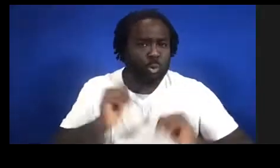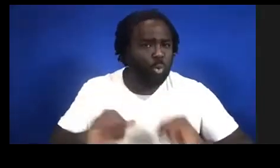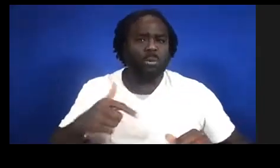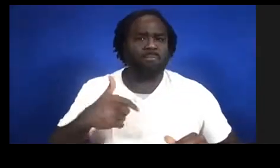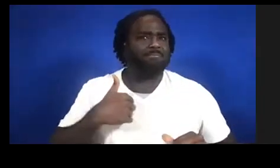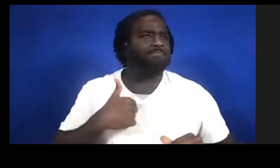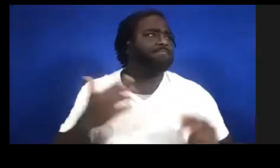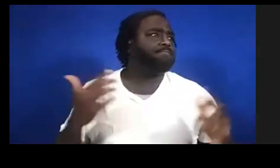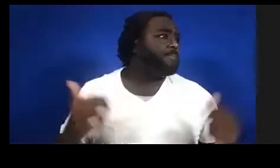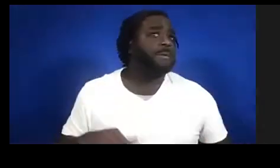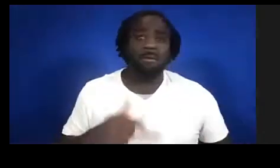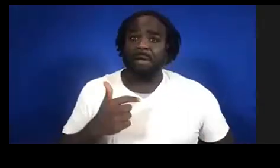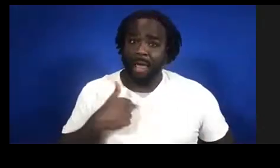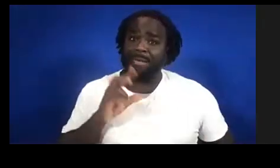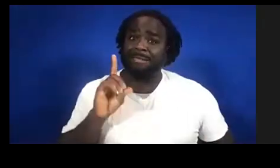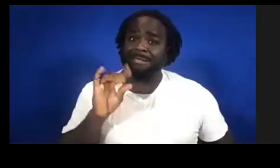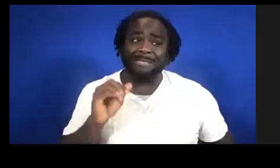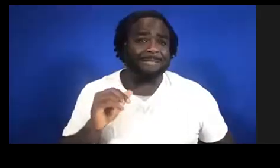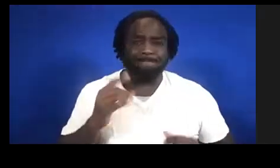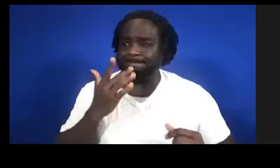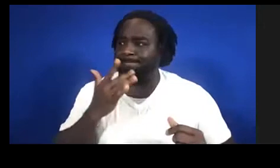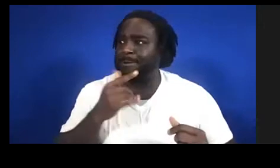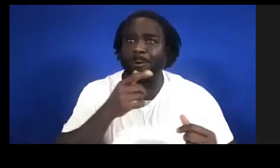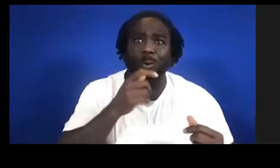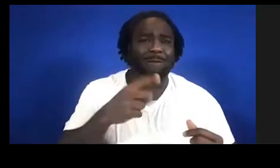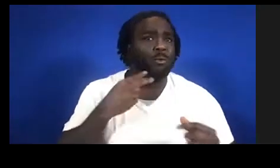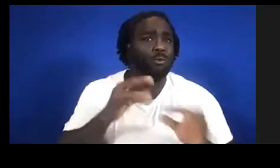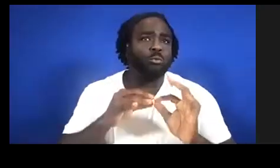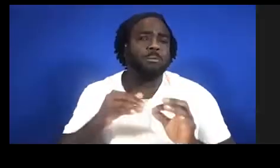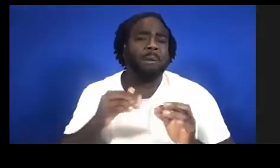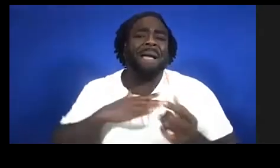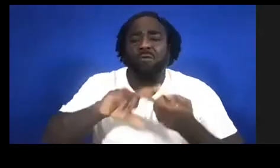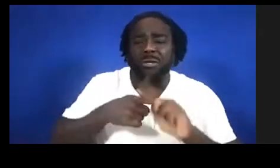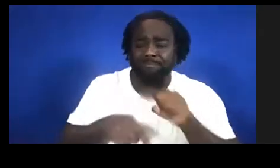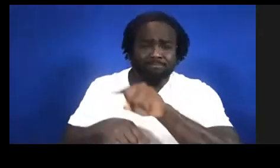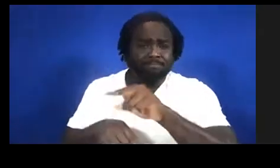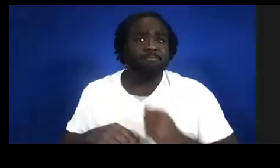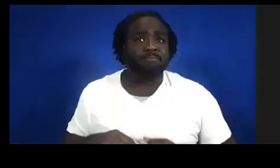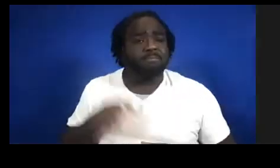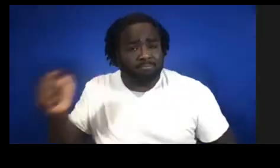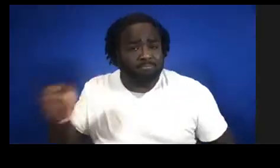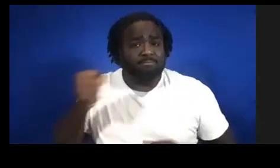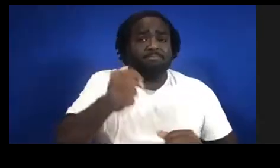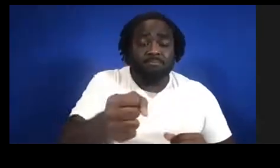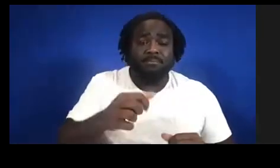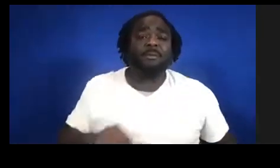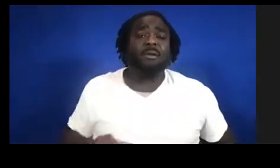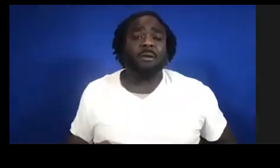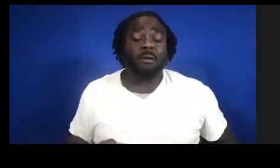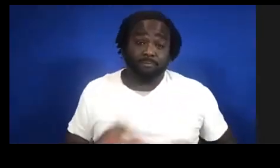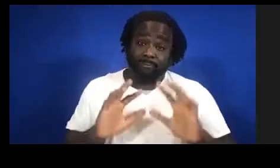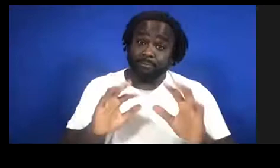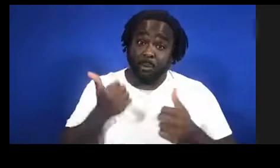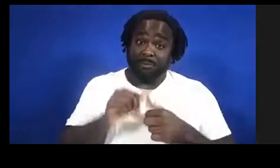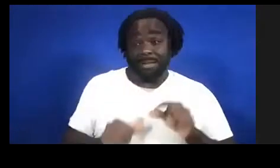Webb, but I was on the road doing my thing and, still trying to figure out